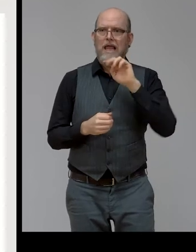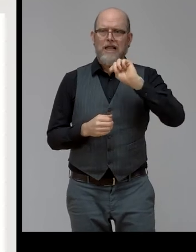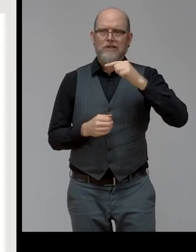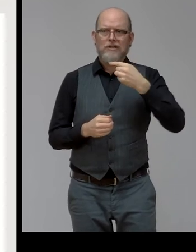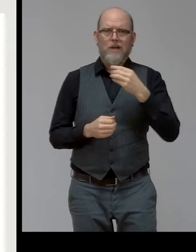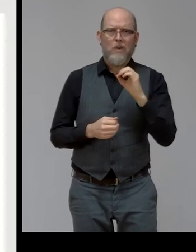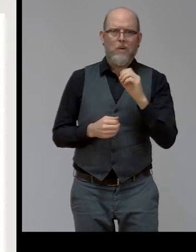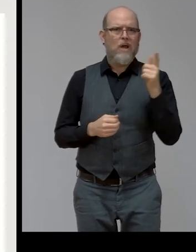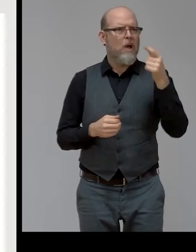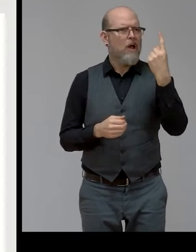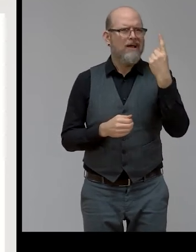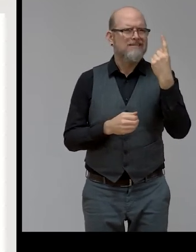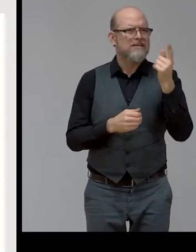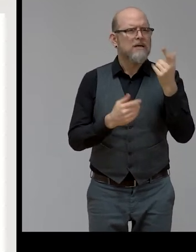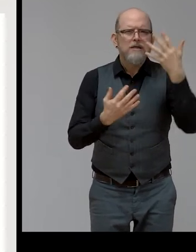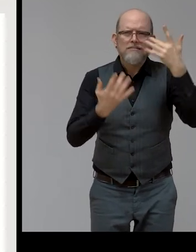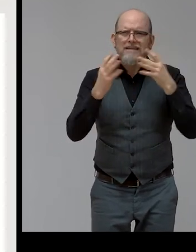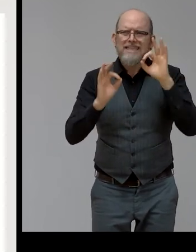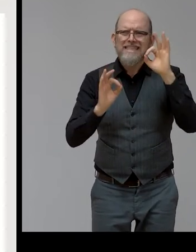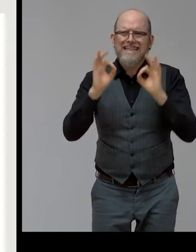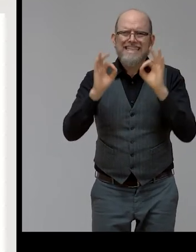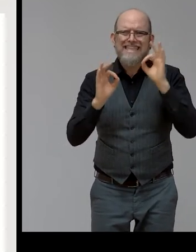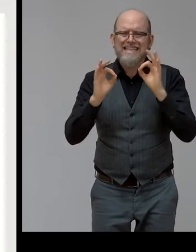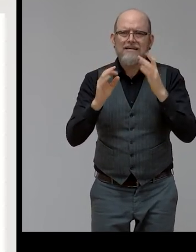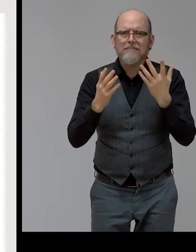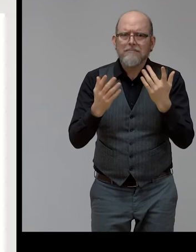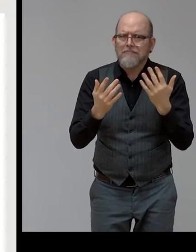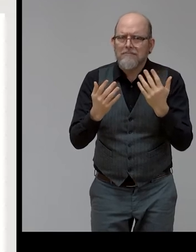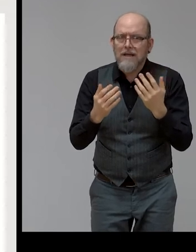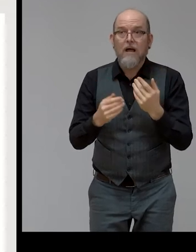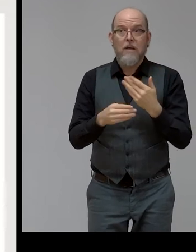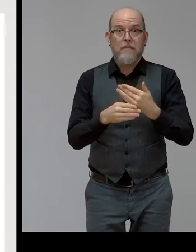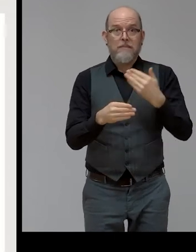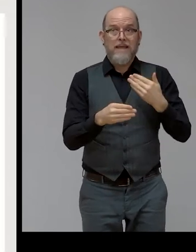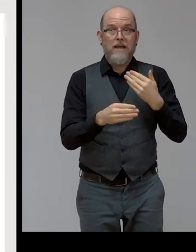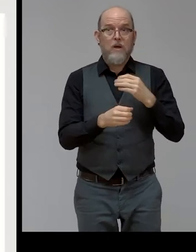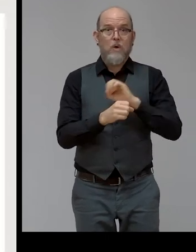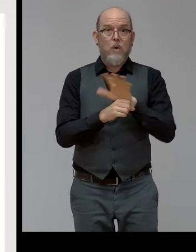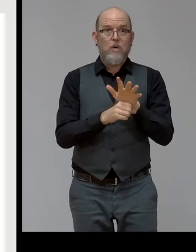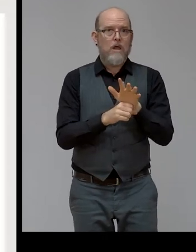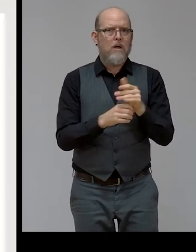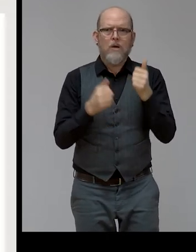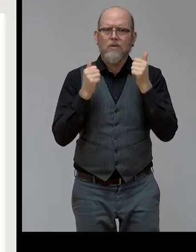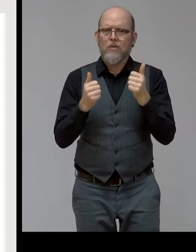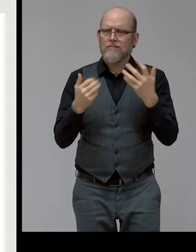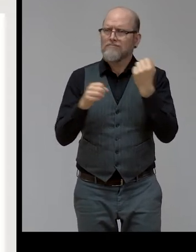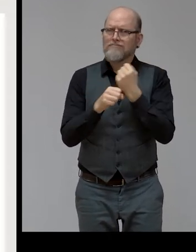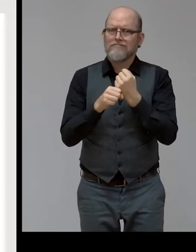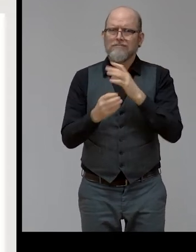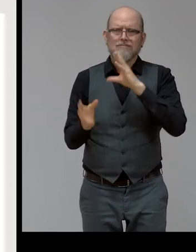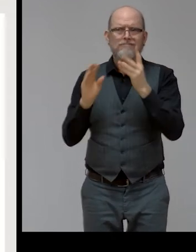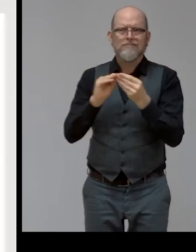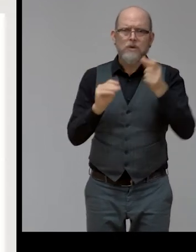also told me that last year, before COVID, they had a very good collaboration with the Turkish Employment